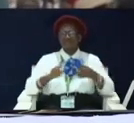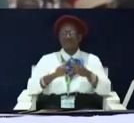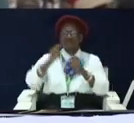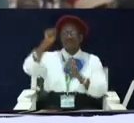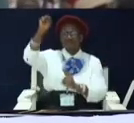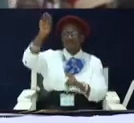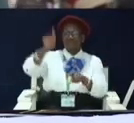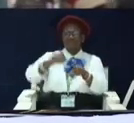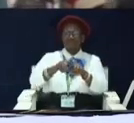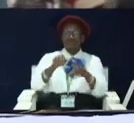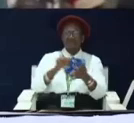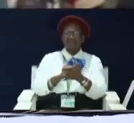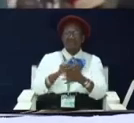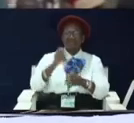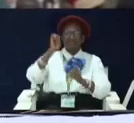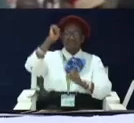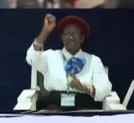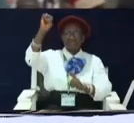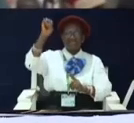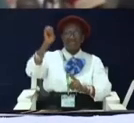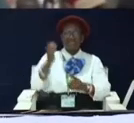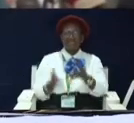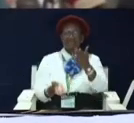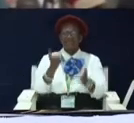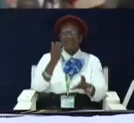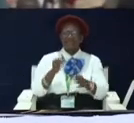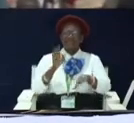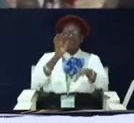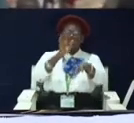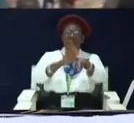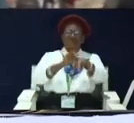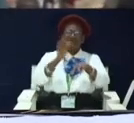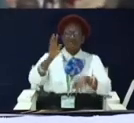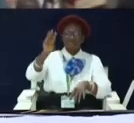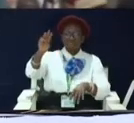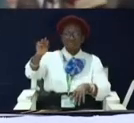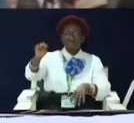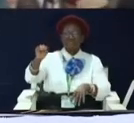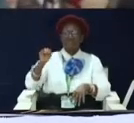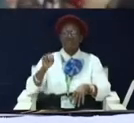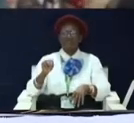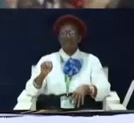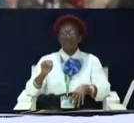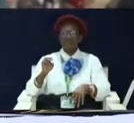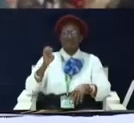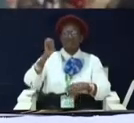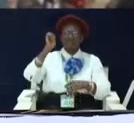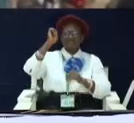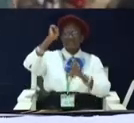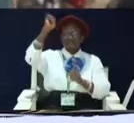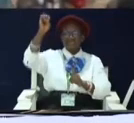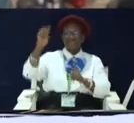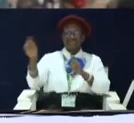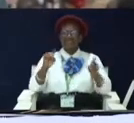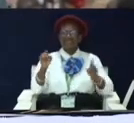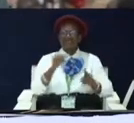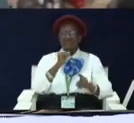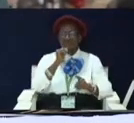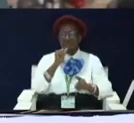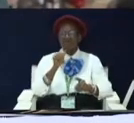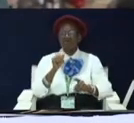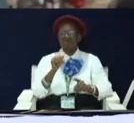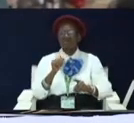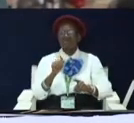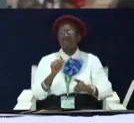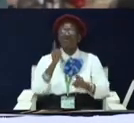pe won ko awon won gbe awon omo wa si odo re ki o le fi owo kan won. But he just didn't touch them. He carried them. Ki